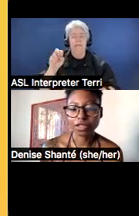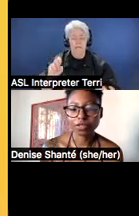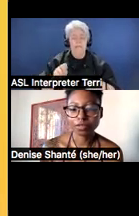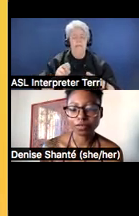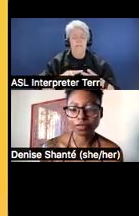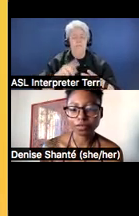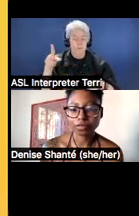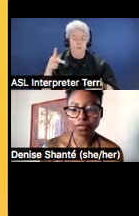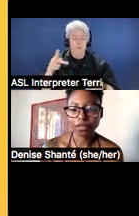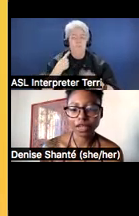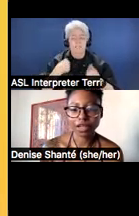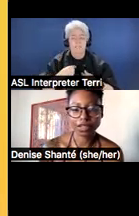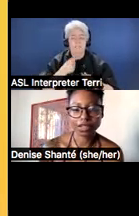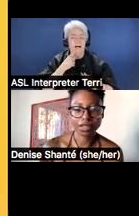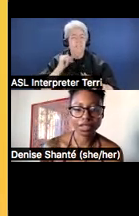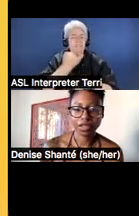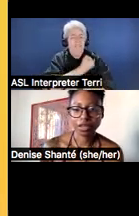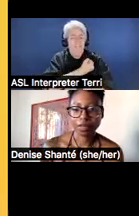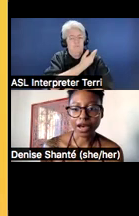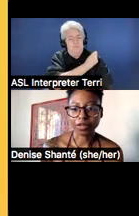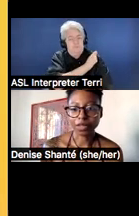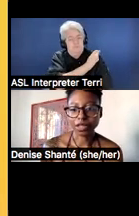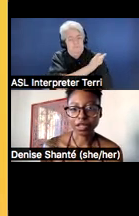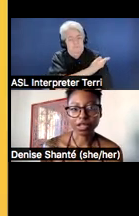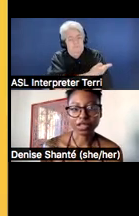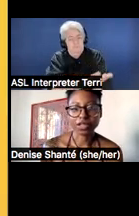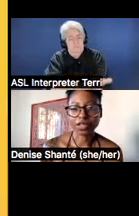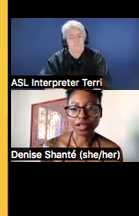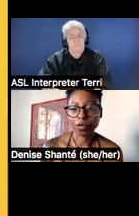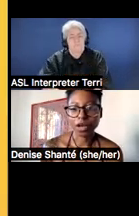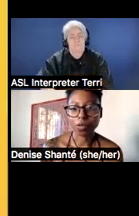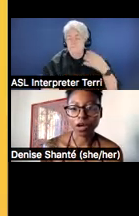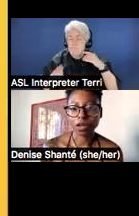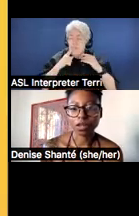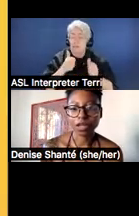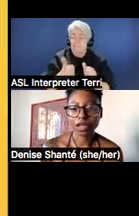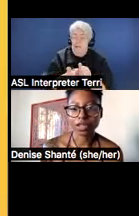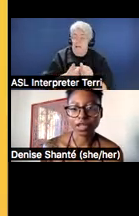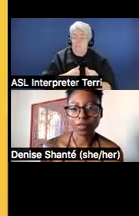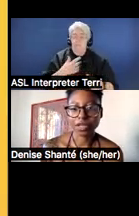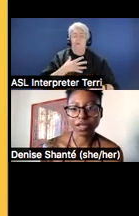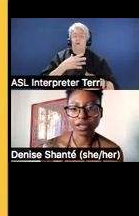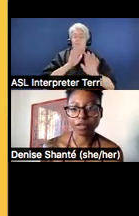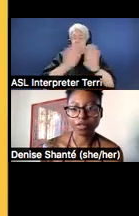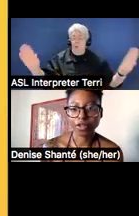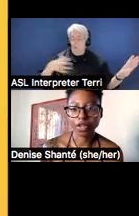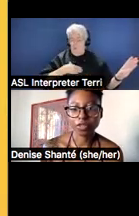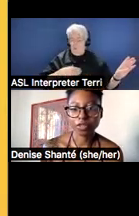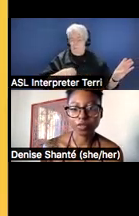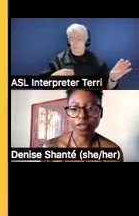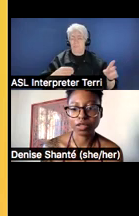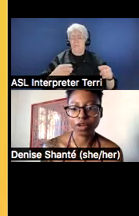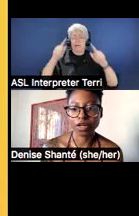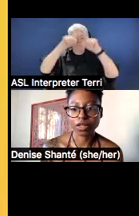tattoo sleeve. And behind me is a white wall and a pink